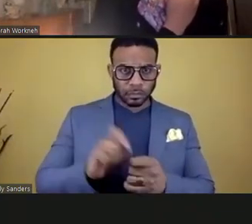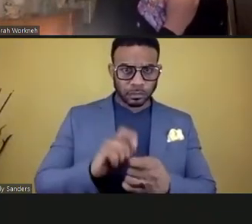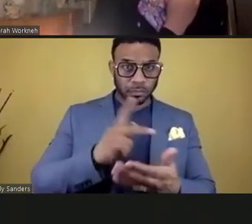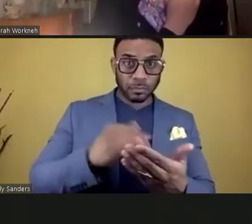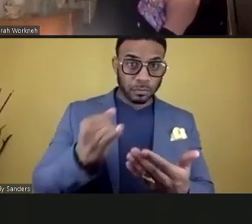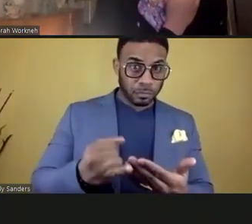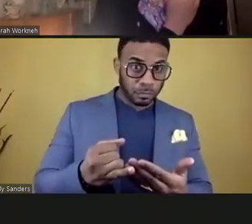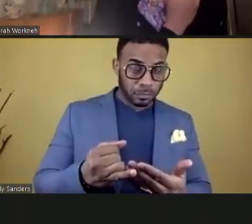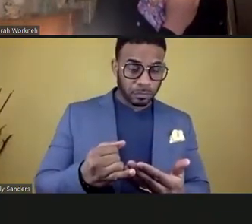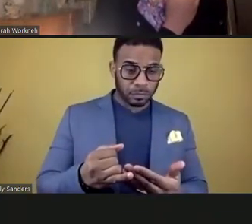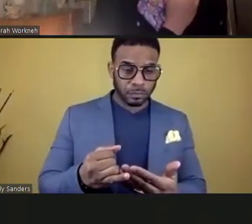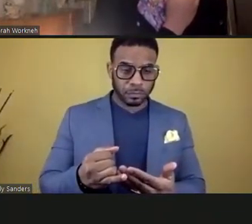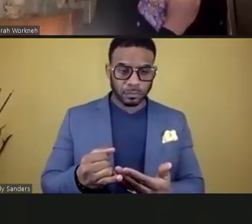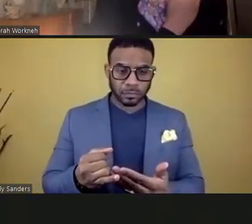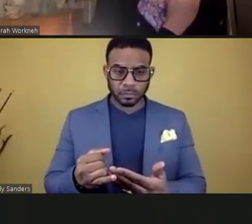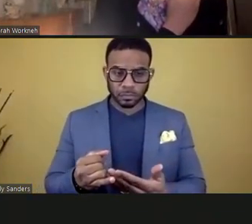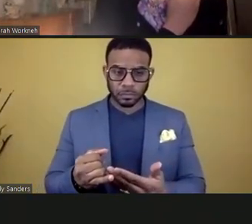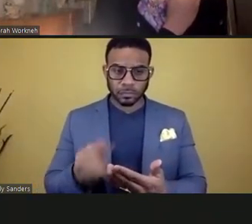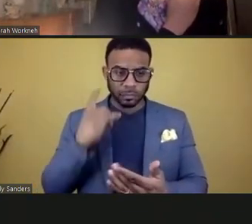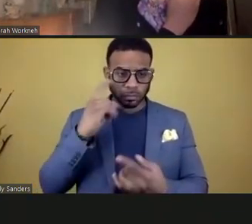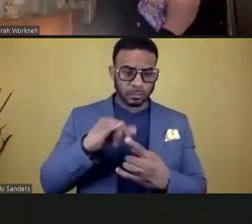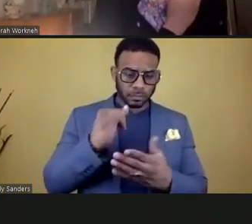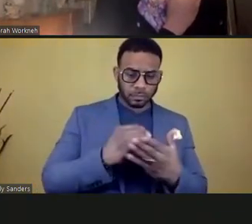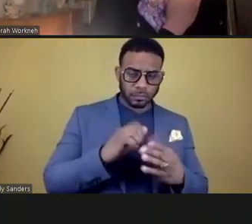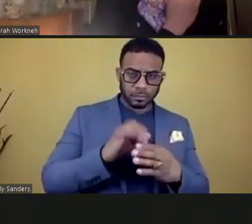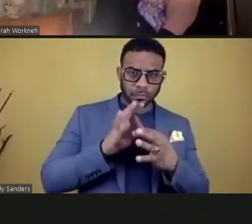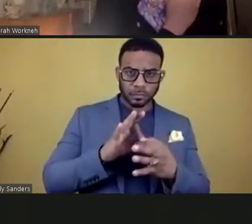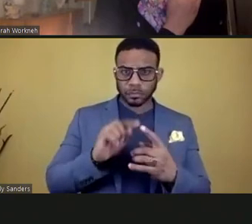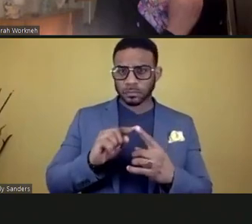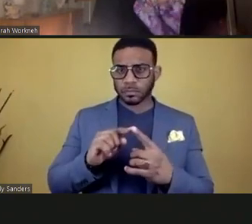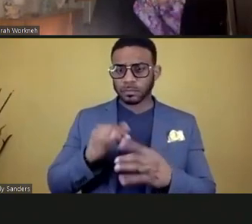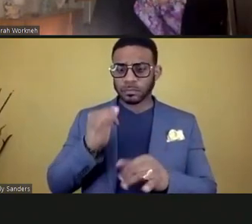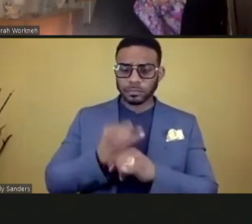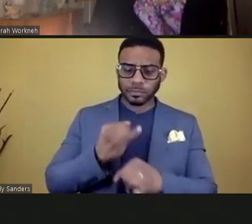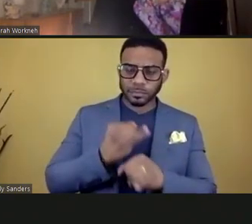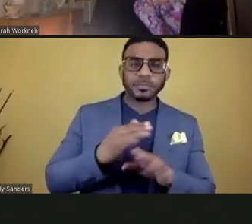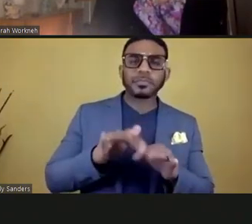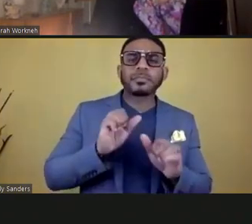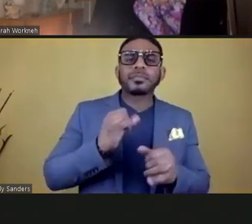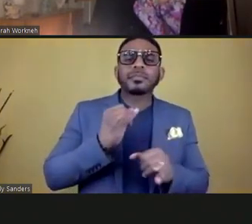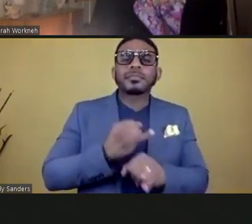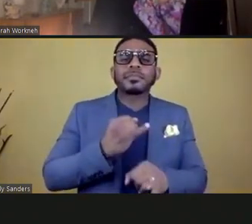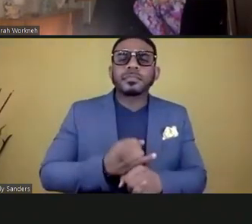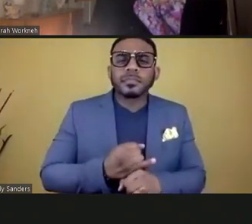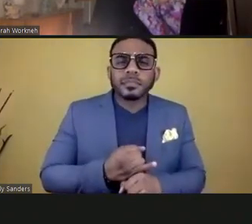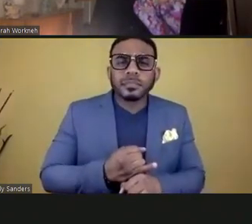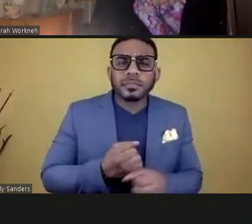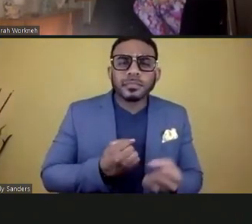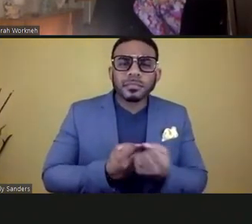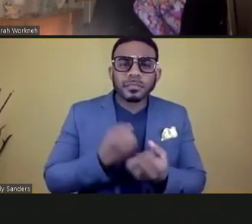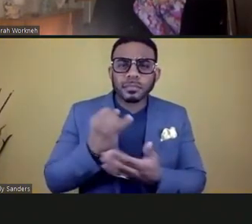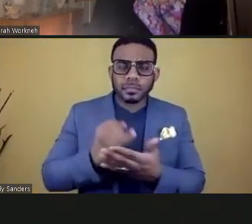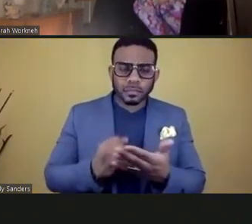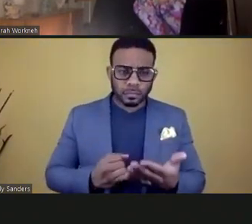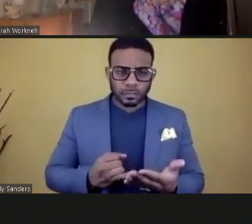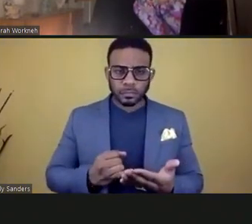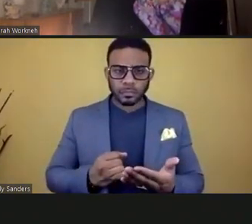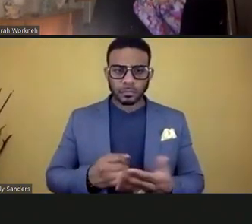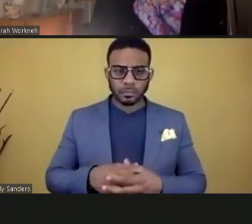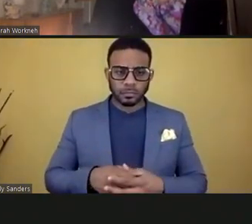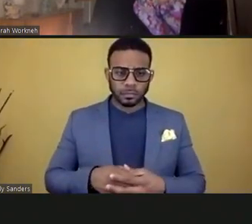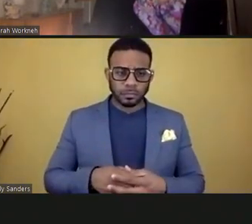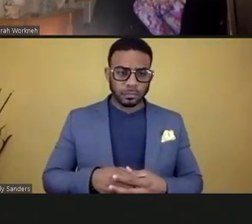project. And I think of it as artist in relation to institution. How can the institution support the artist?